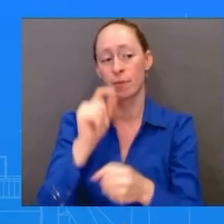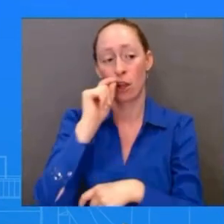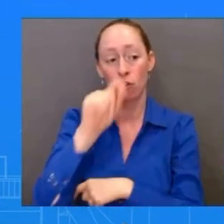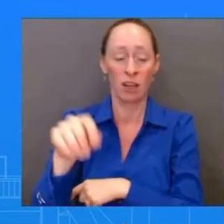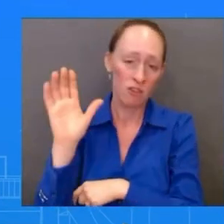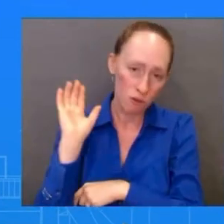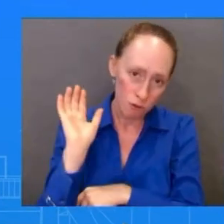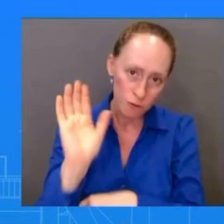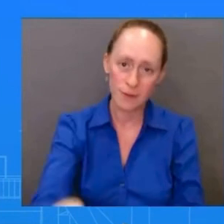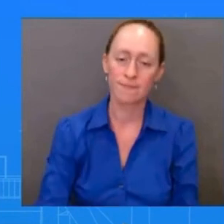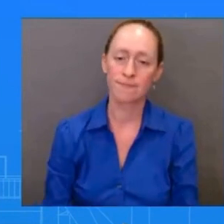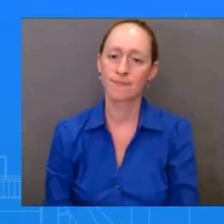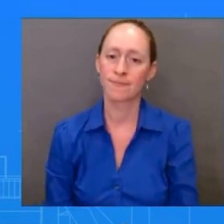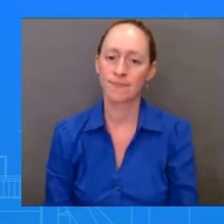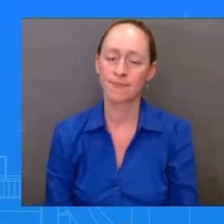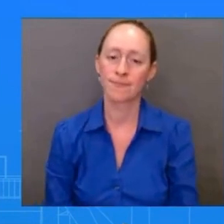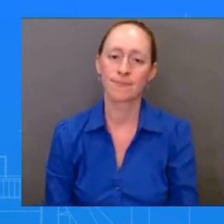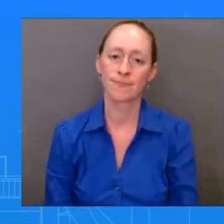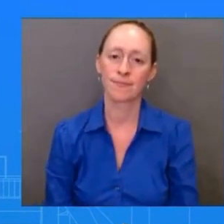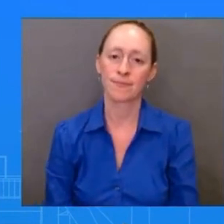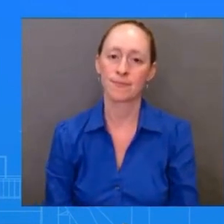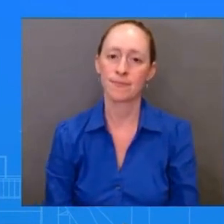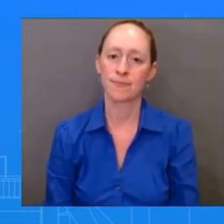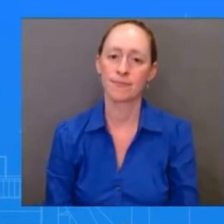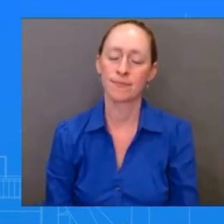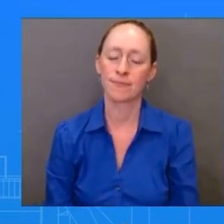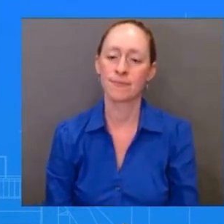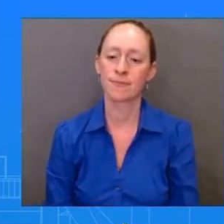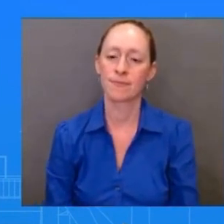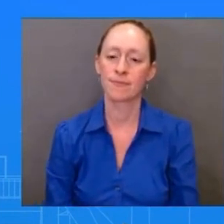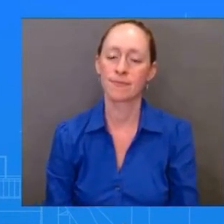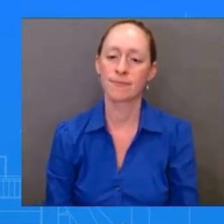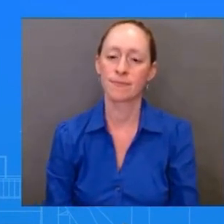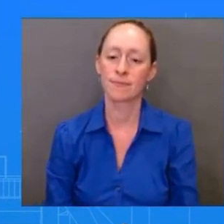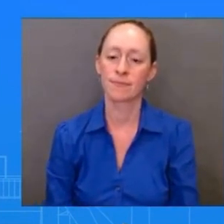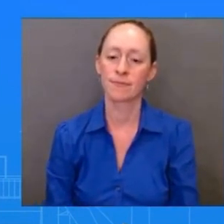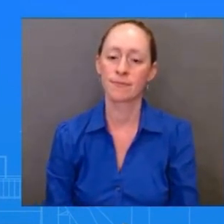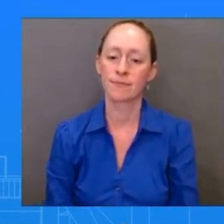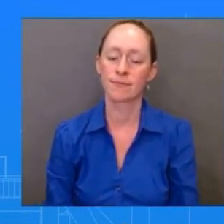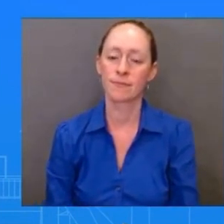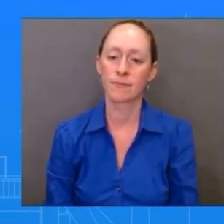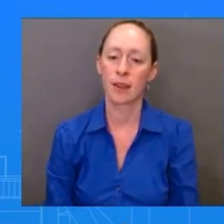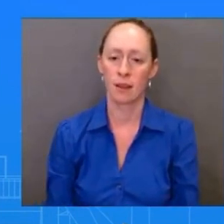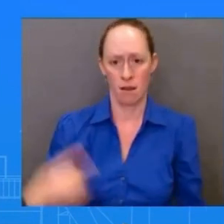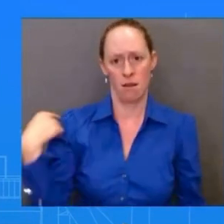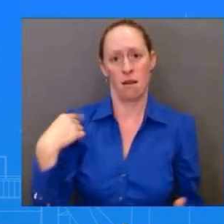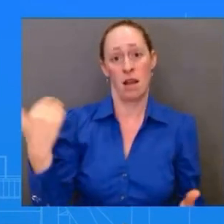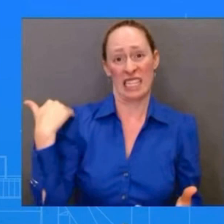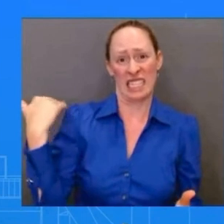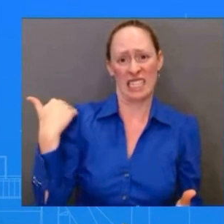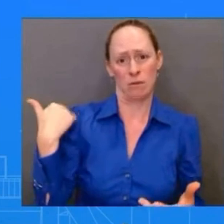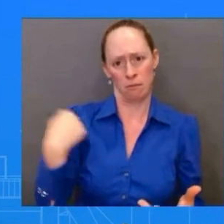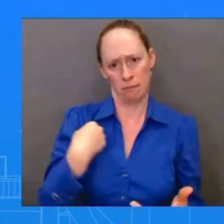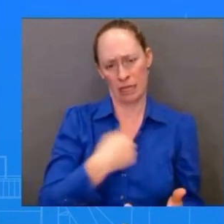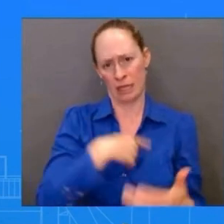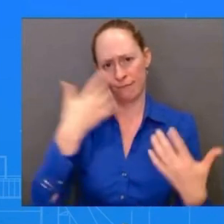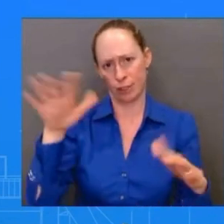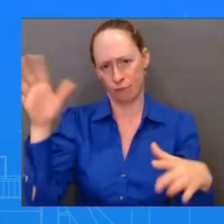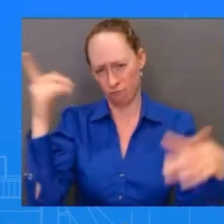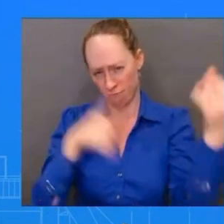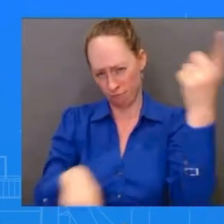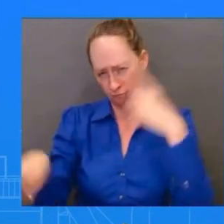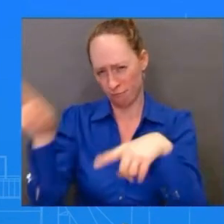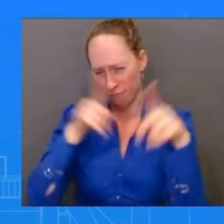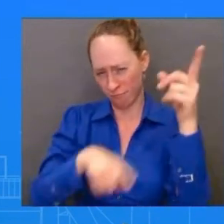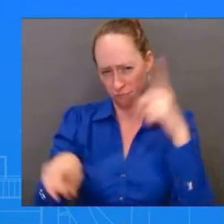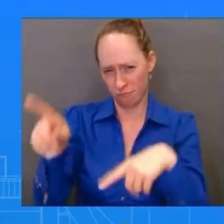agreement, we made promises to the American people, along with congressional Republicans and congressional Democrats. Unfortunately, House